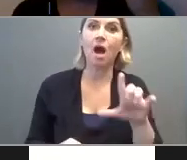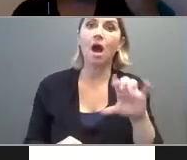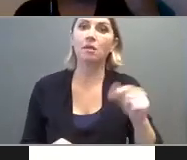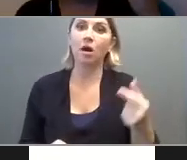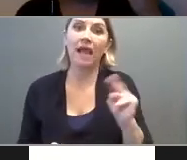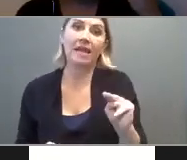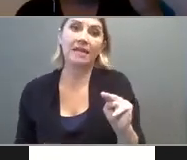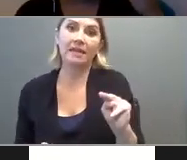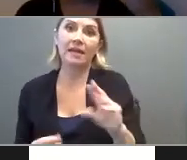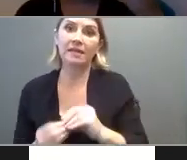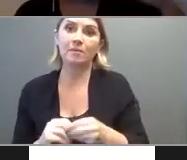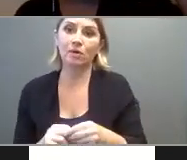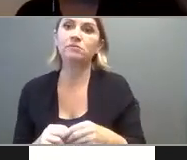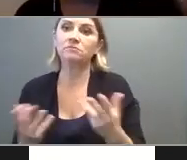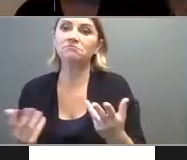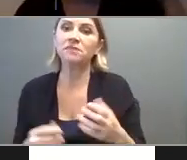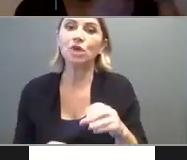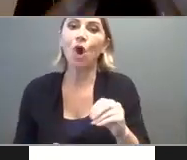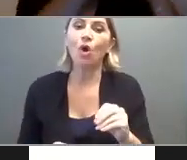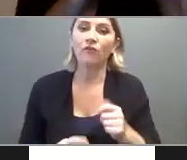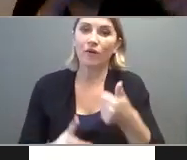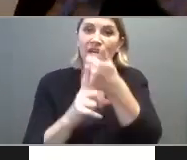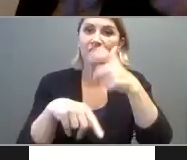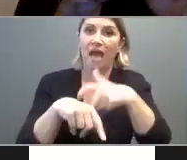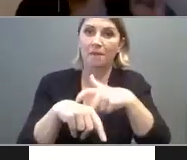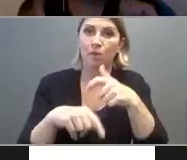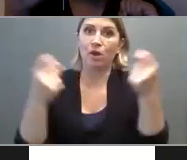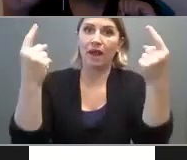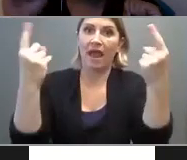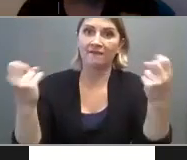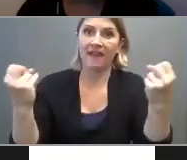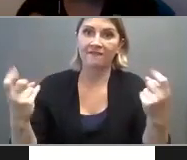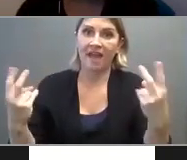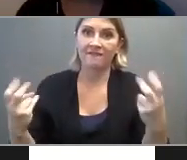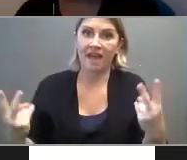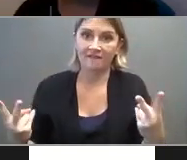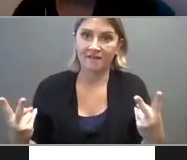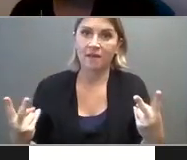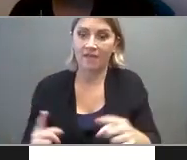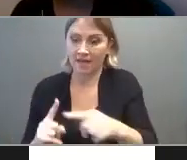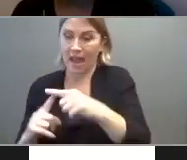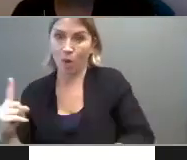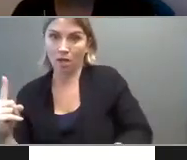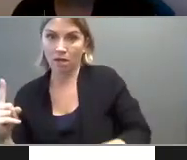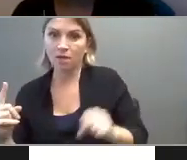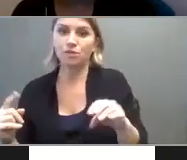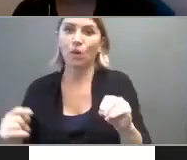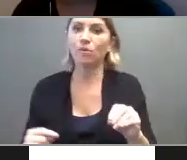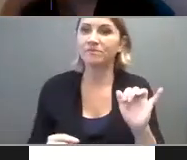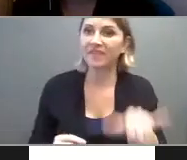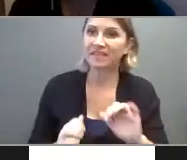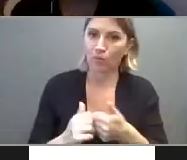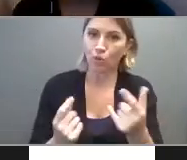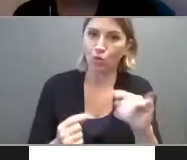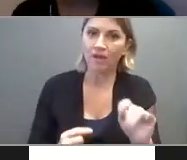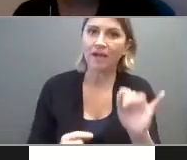n number of ones, because for every time we are having the number of n, we are adding 1. So we have log n of numbers. So we can say, using